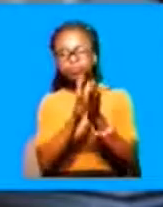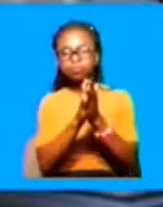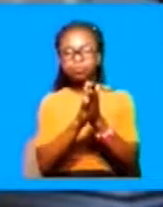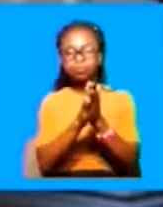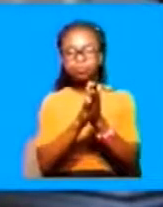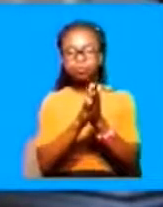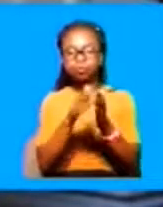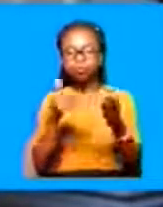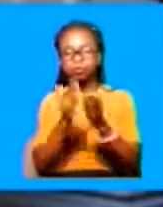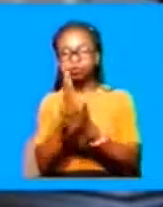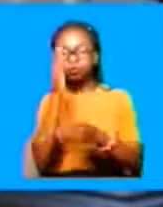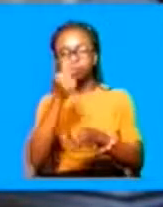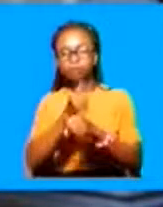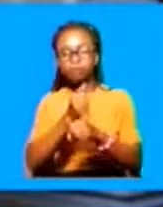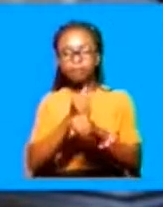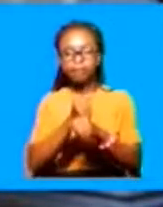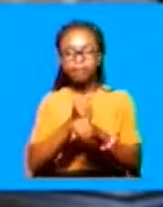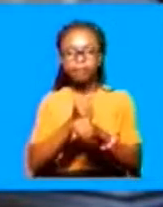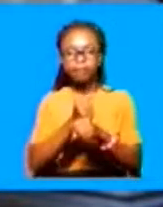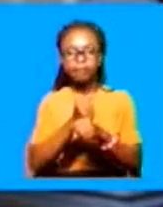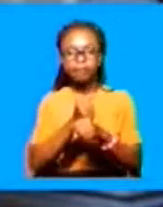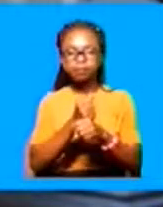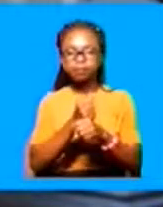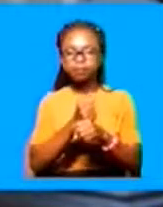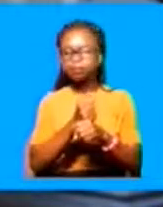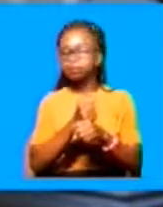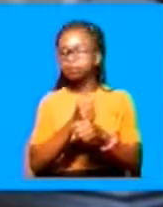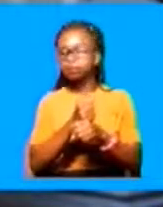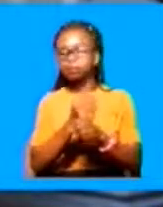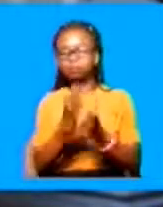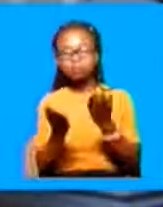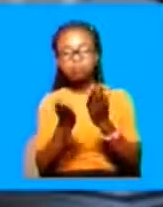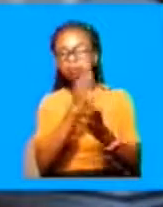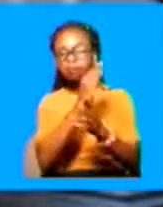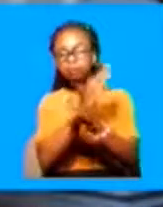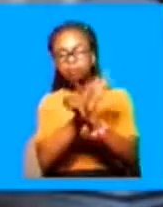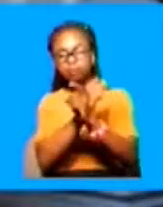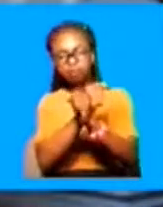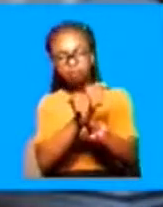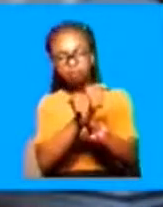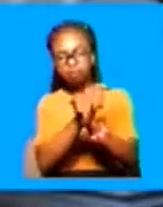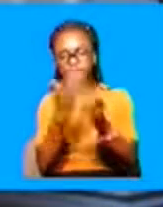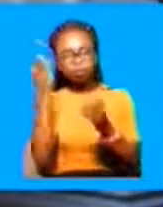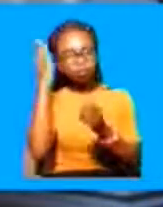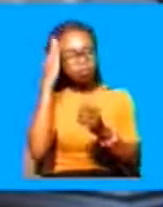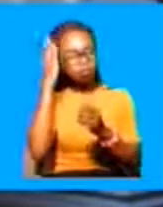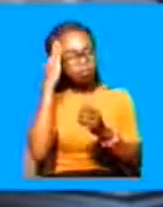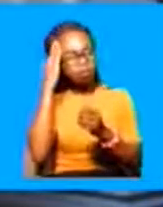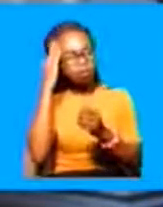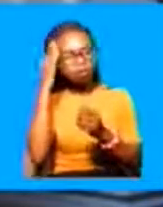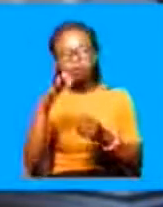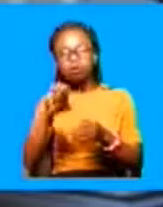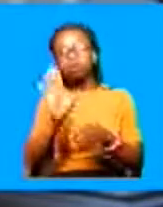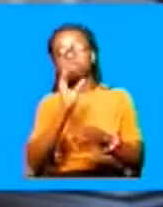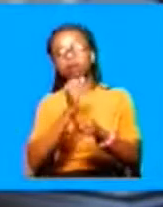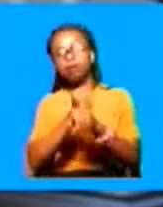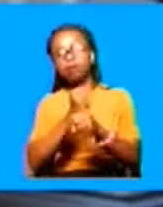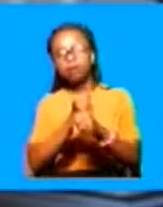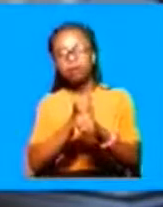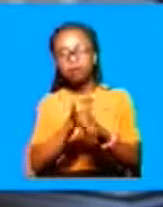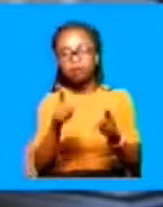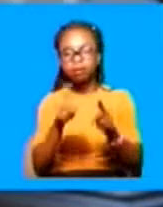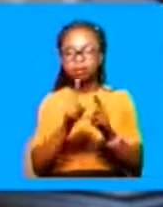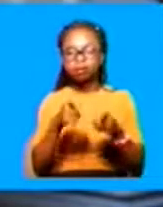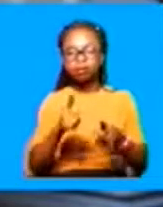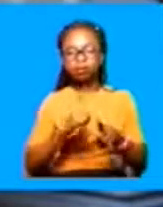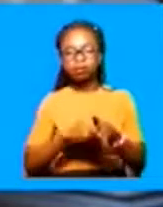e yor tich. E yor tich onya geng' nikech en gima ifwenyo tich mitiyo, kendo sama